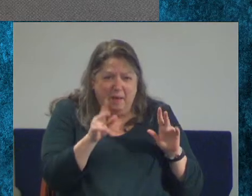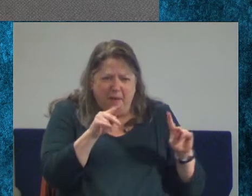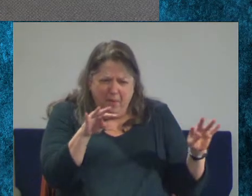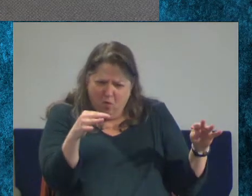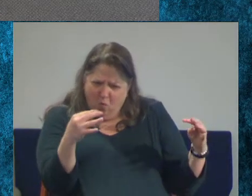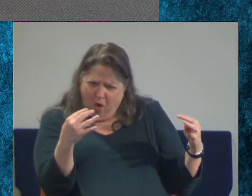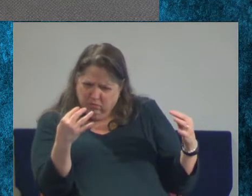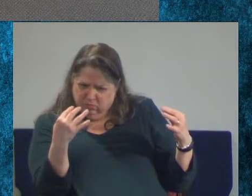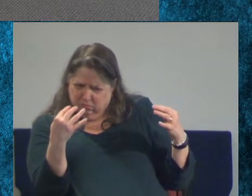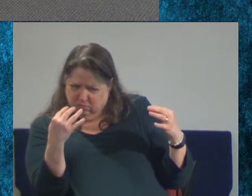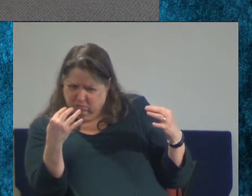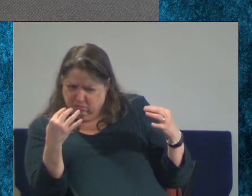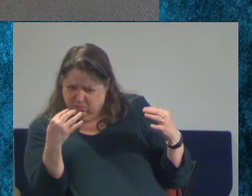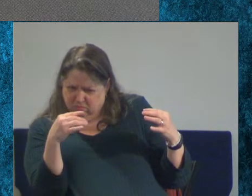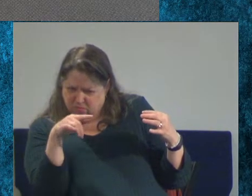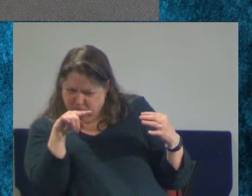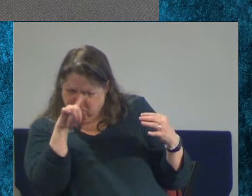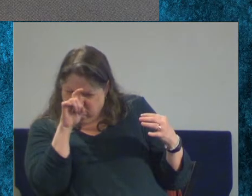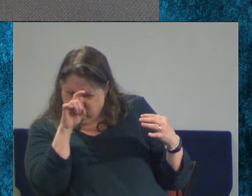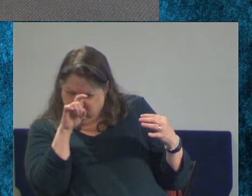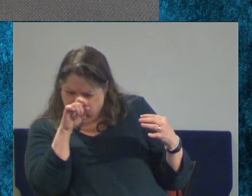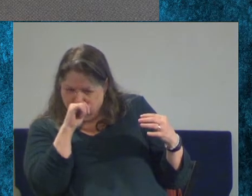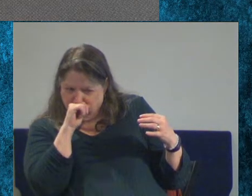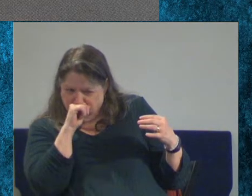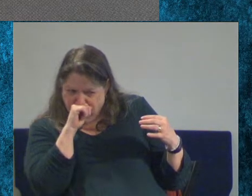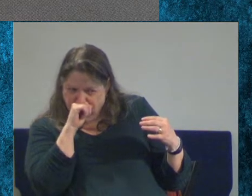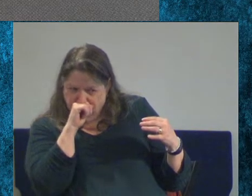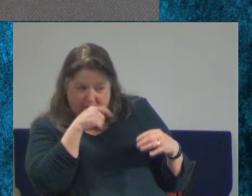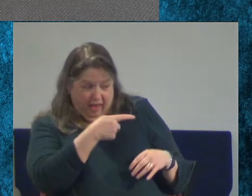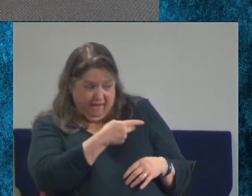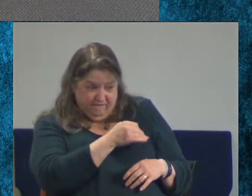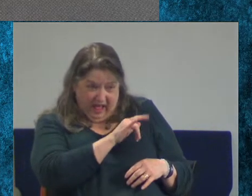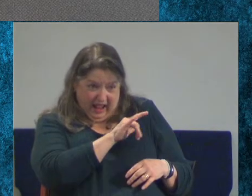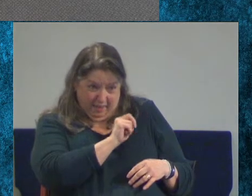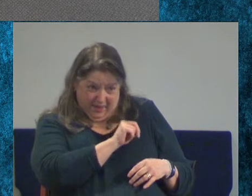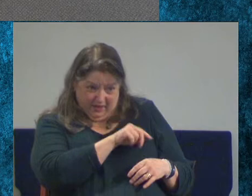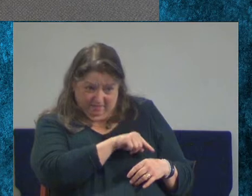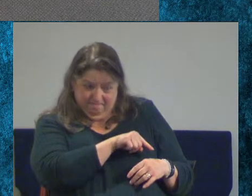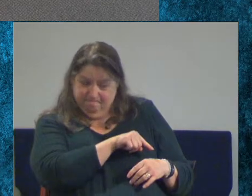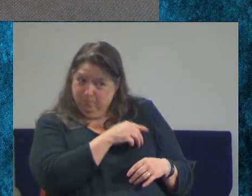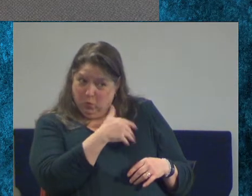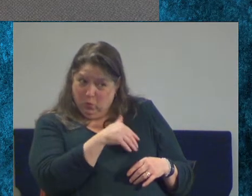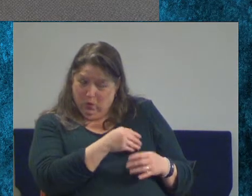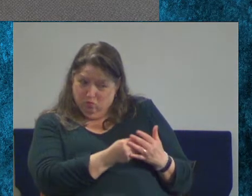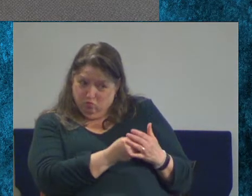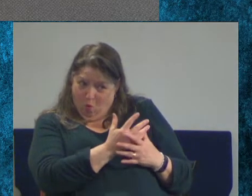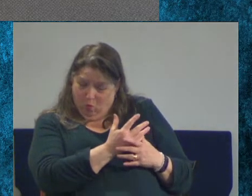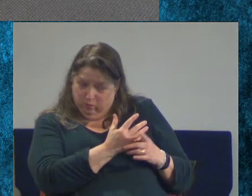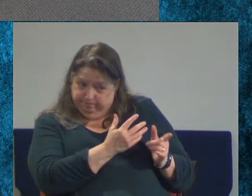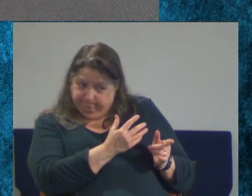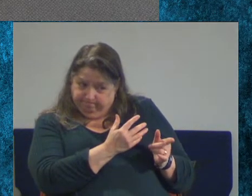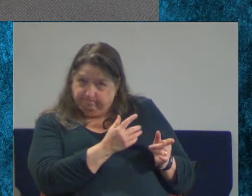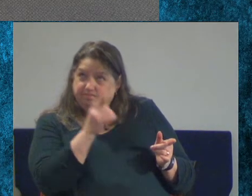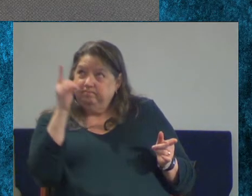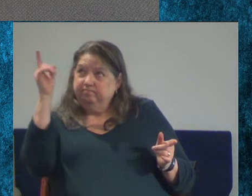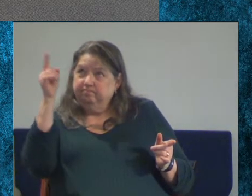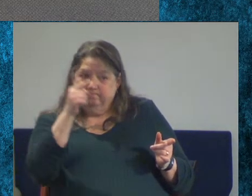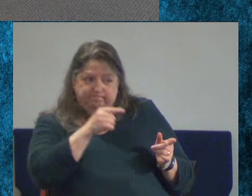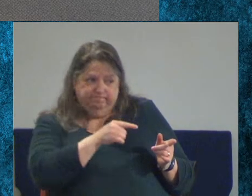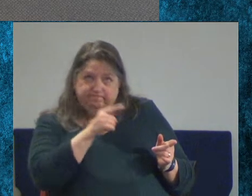this book, even after these verses. Great man of God. But we want to be everything he calls us to